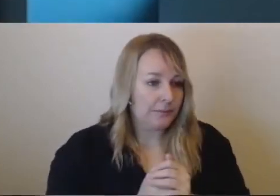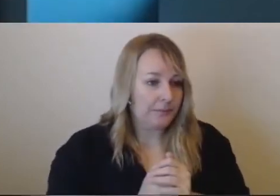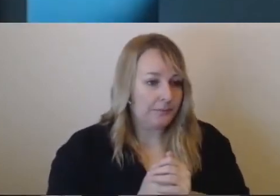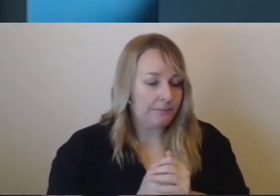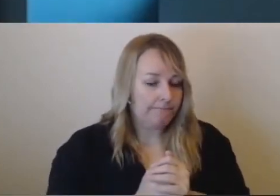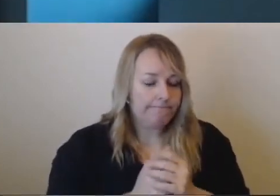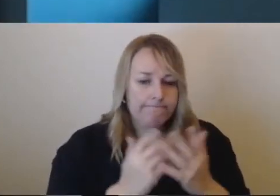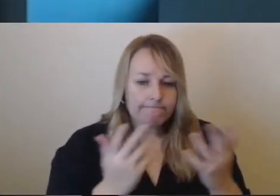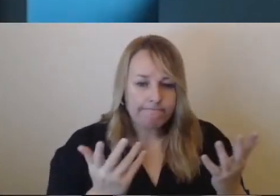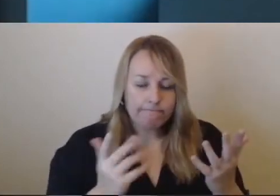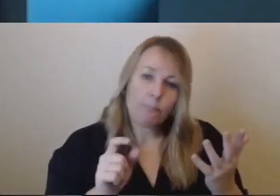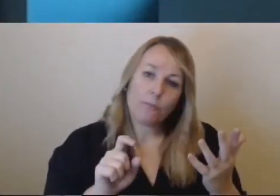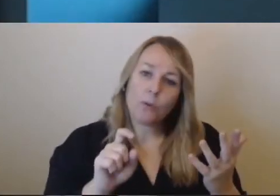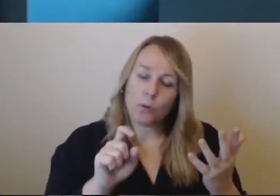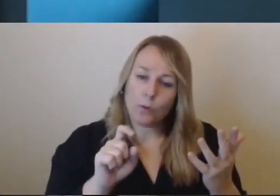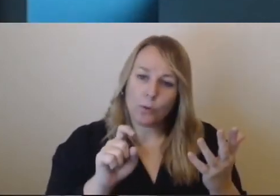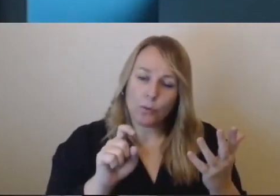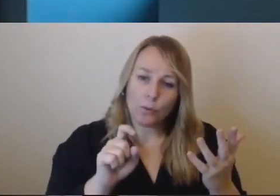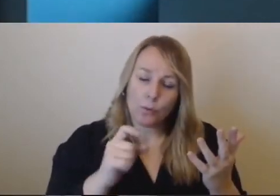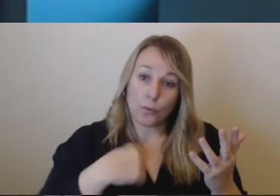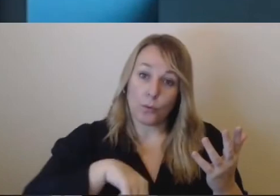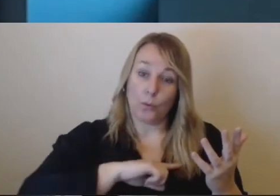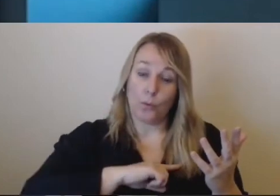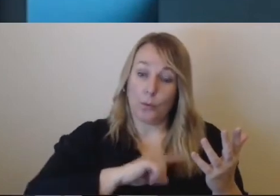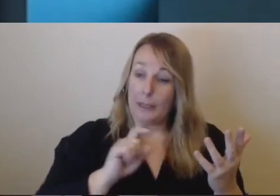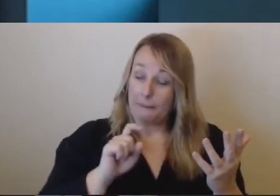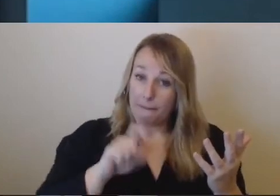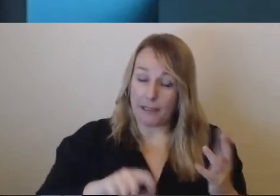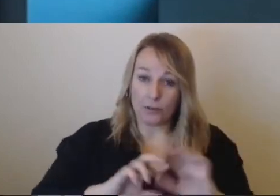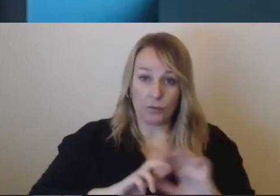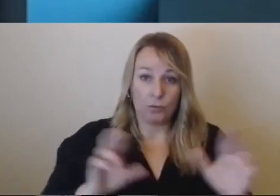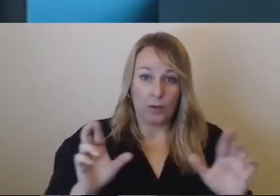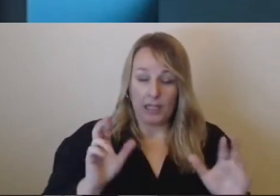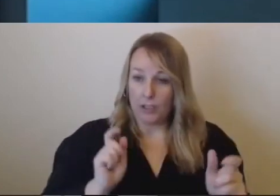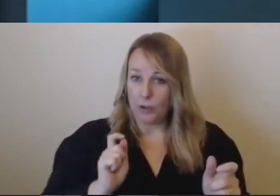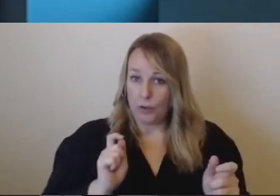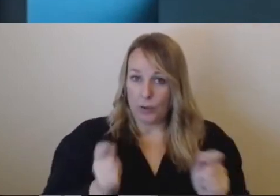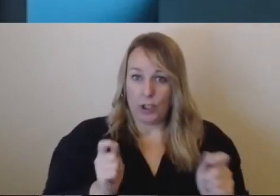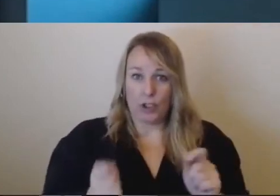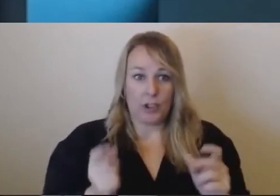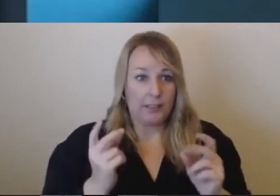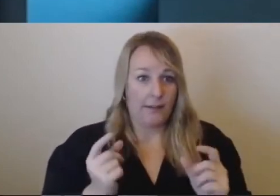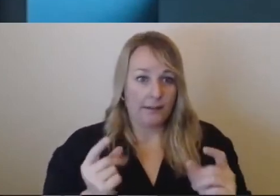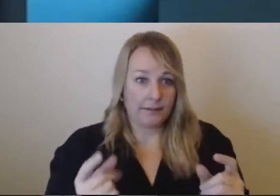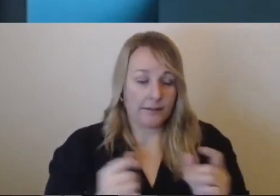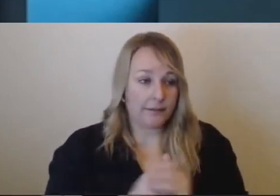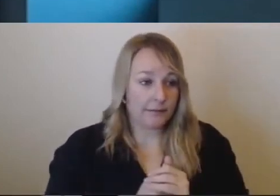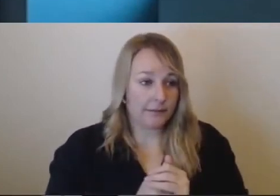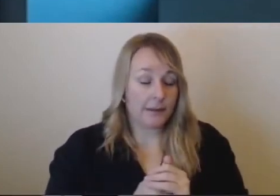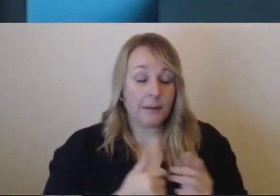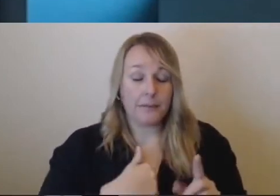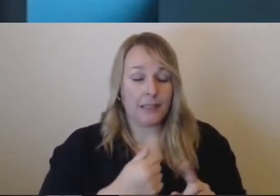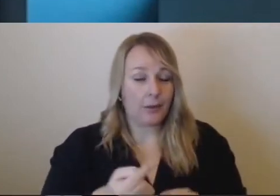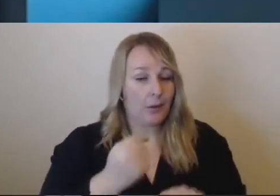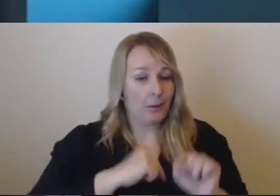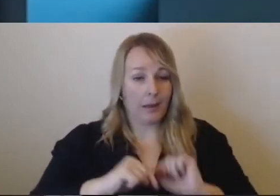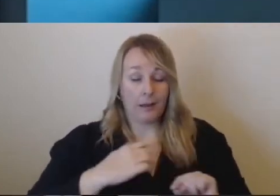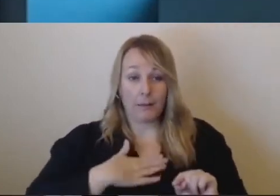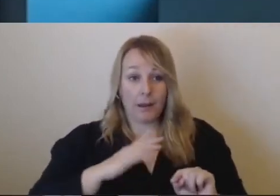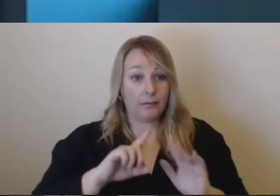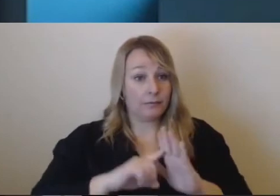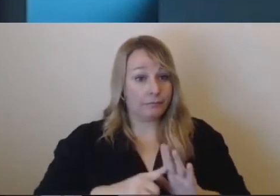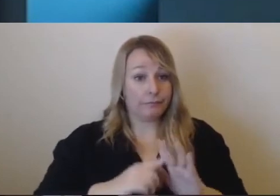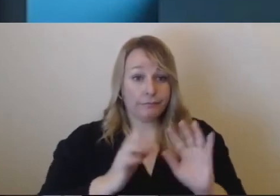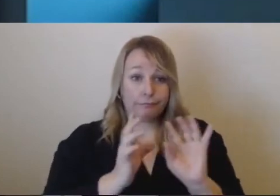And we have to just be able to adjust quickly. But I guess I come back to my very first point, which is